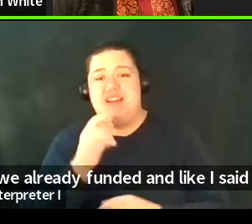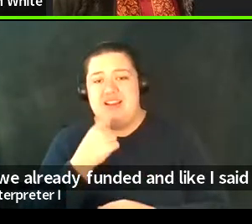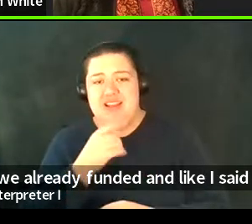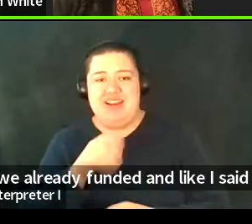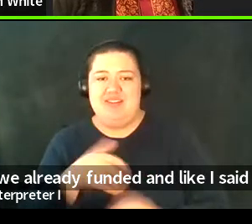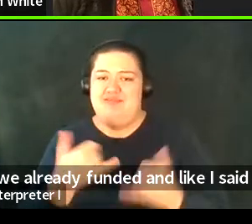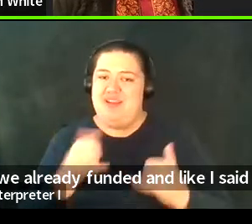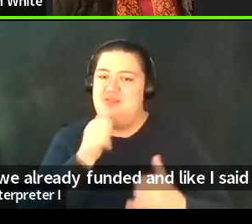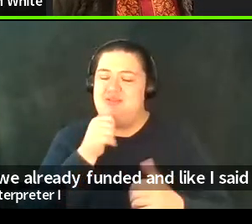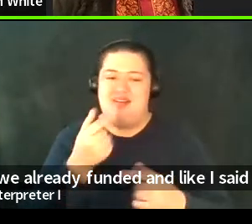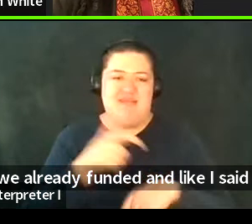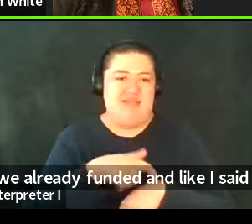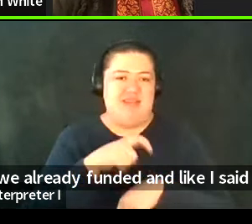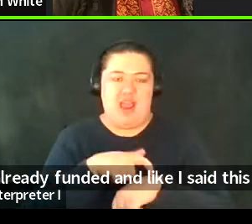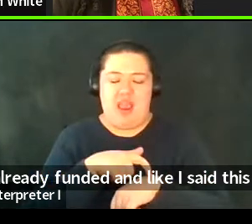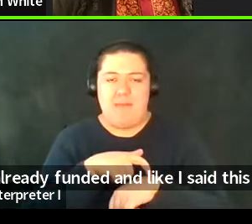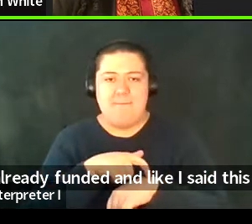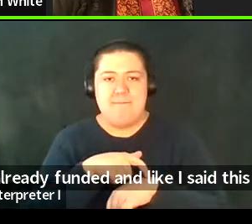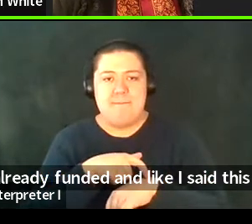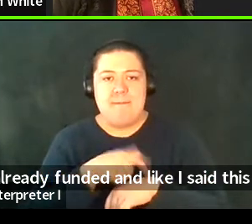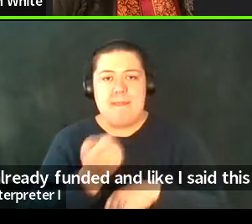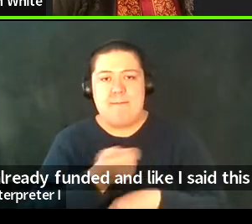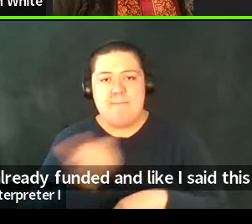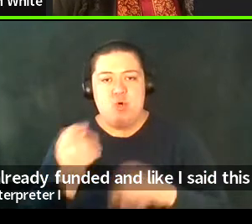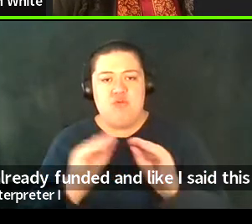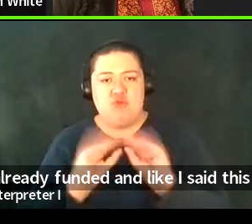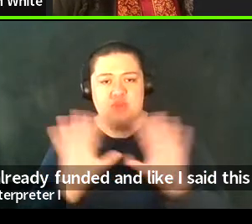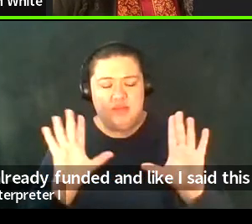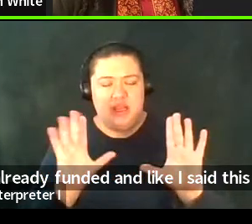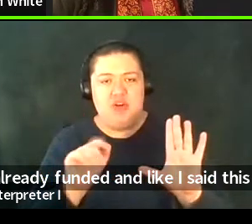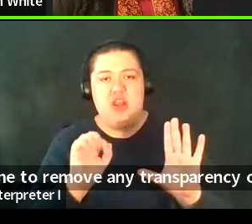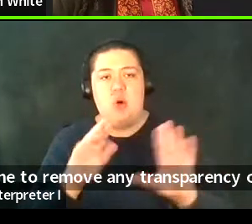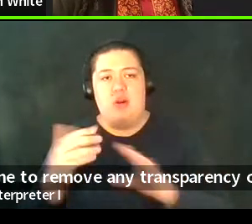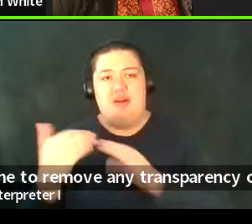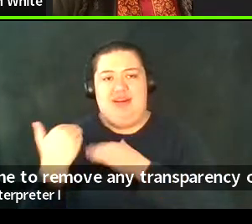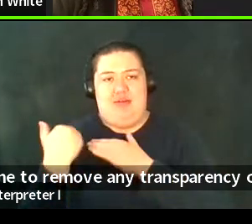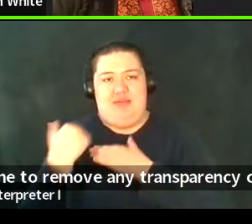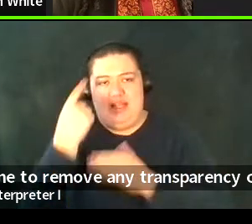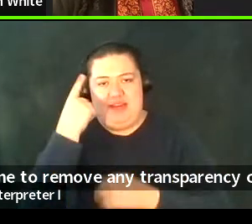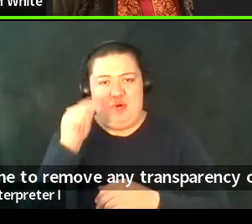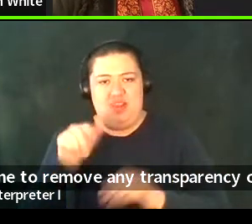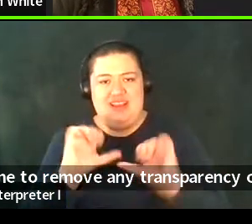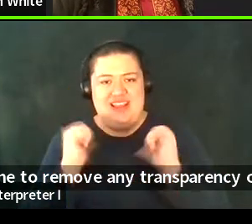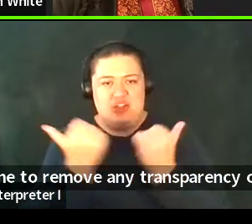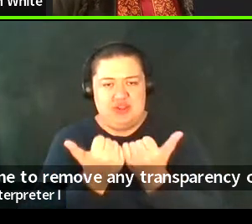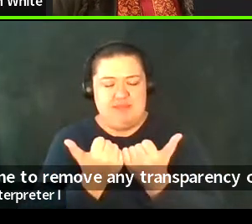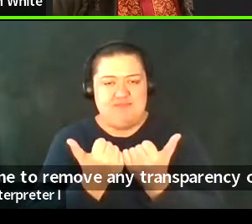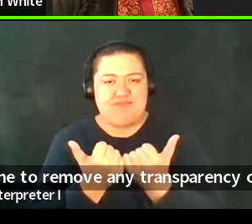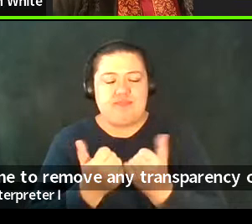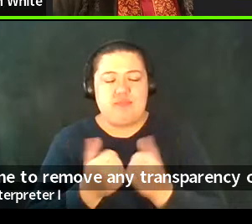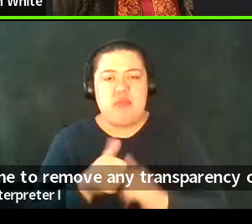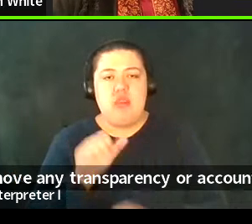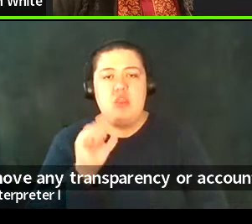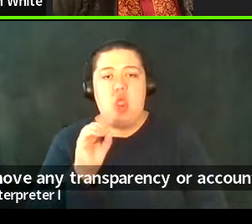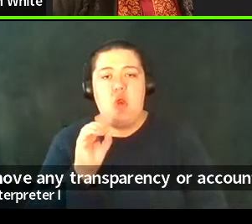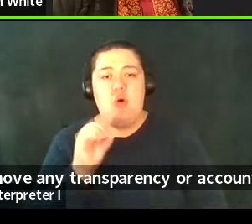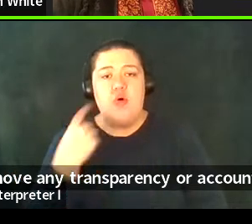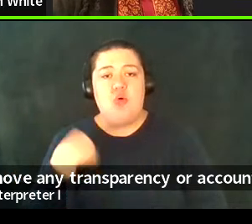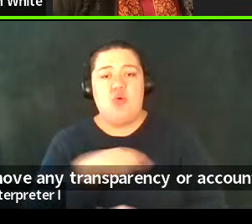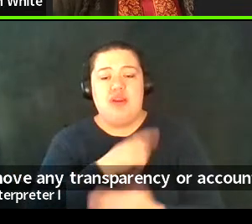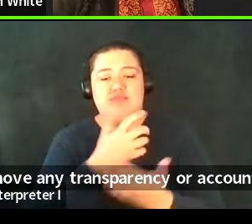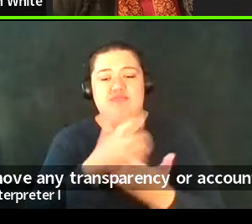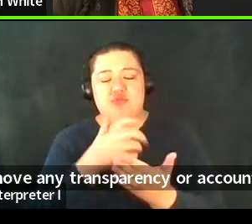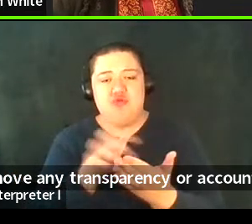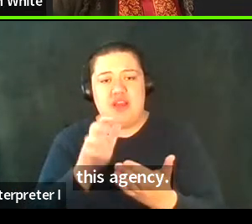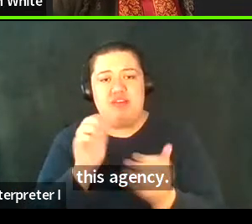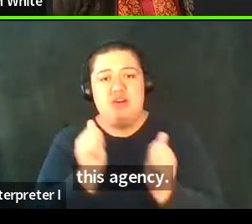time to remove any transparency or accountability for this agency. And so we drafted this and